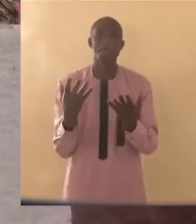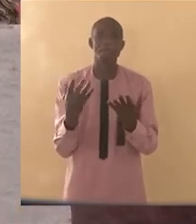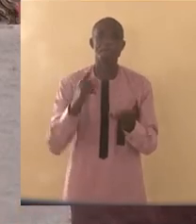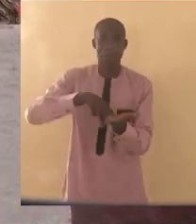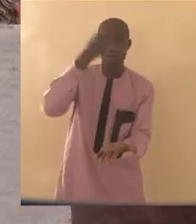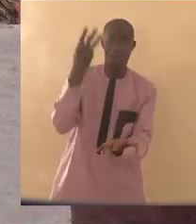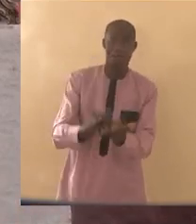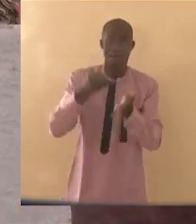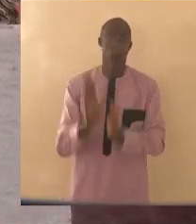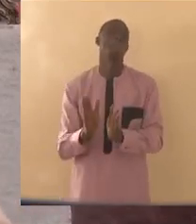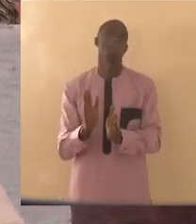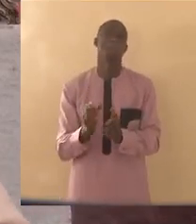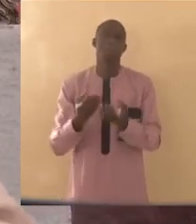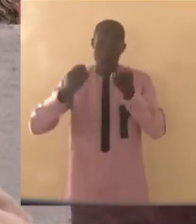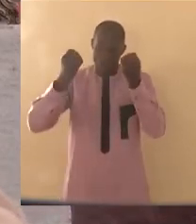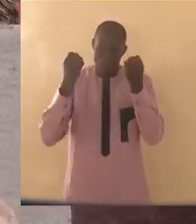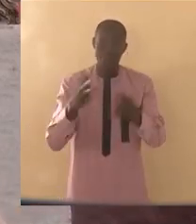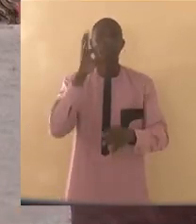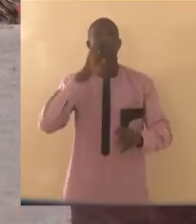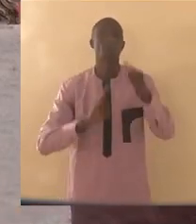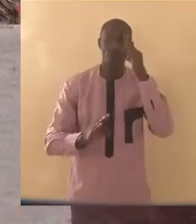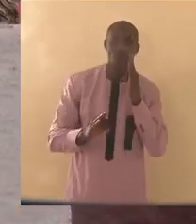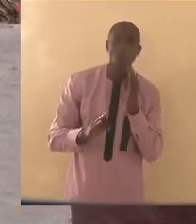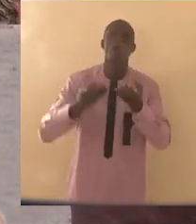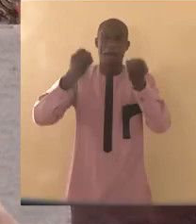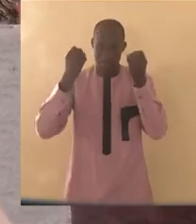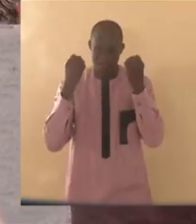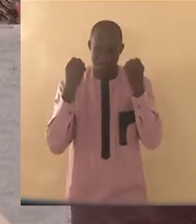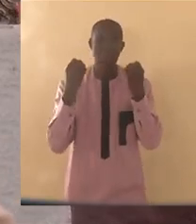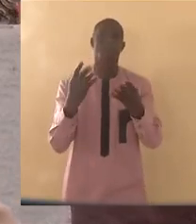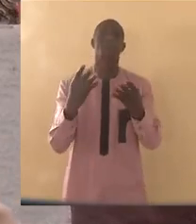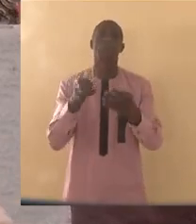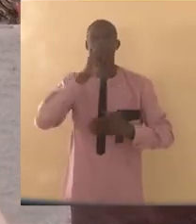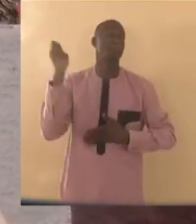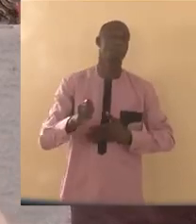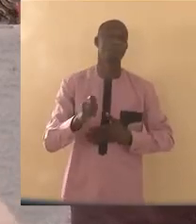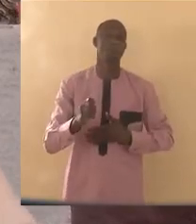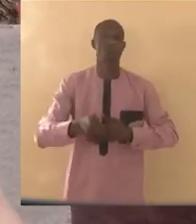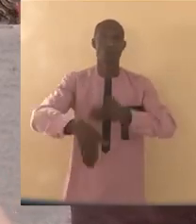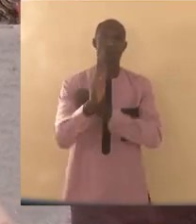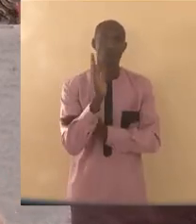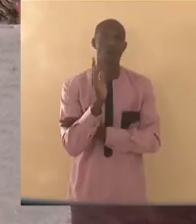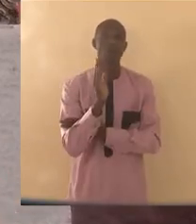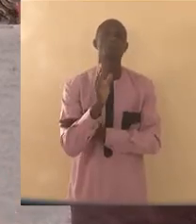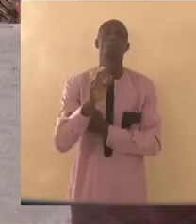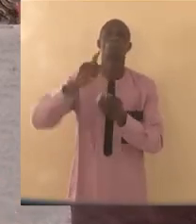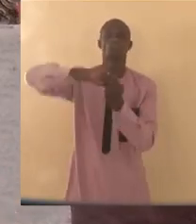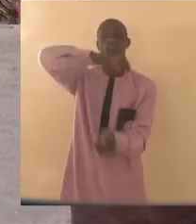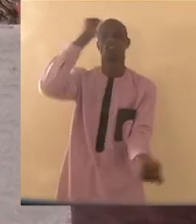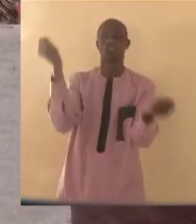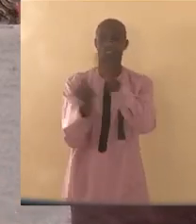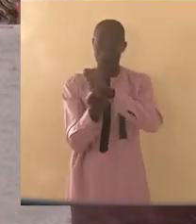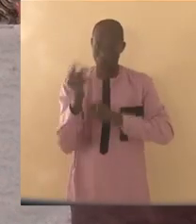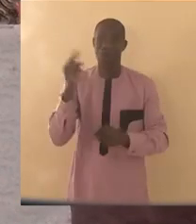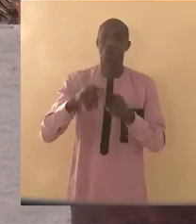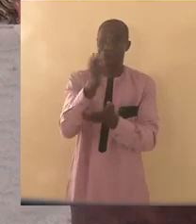Many weaknesses, many frustrations, many apparent evils, God is able to transform them